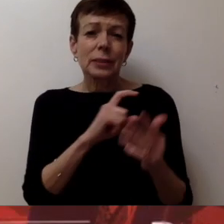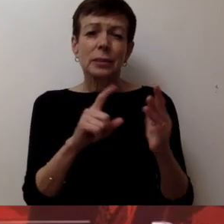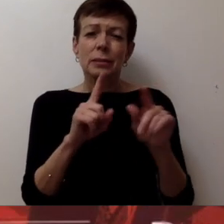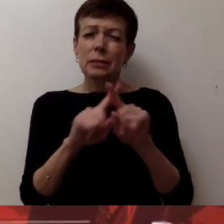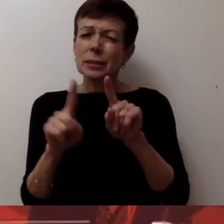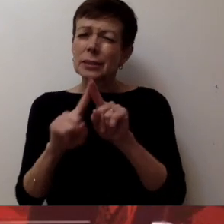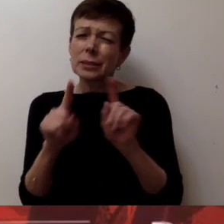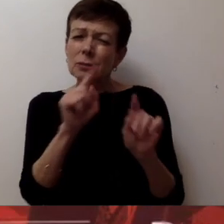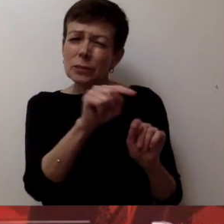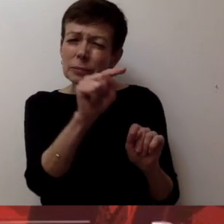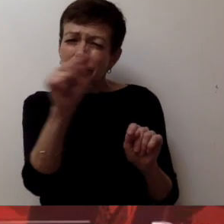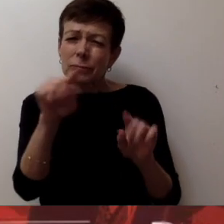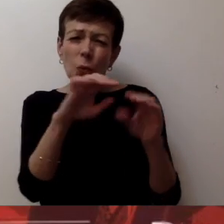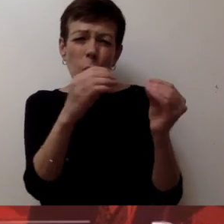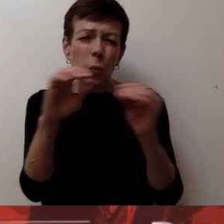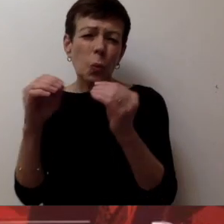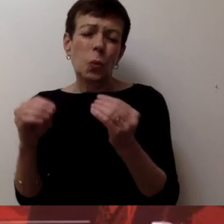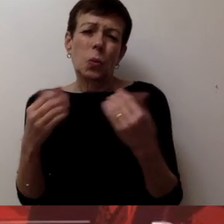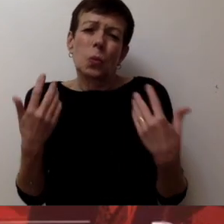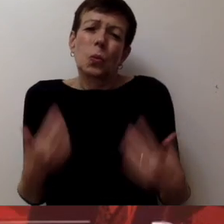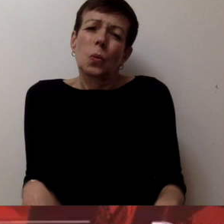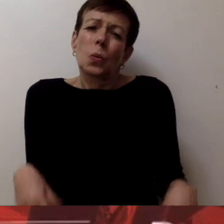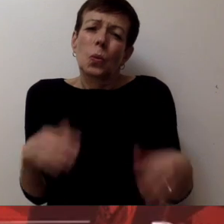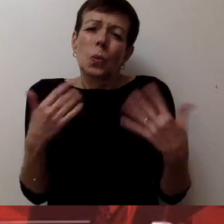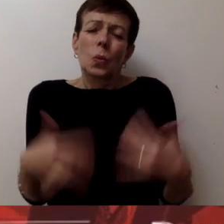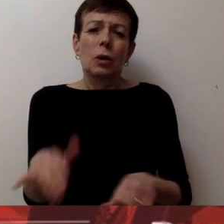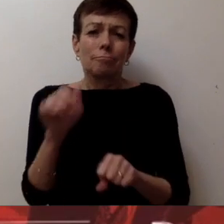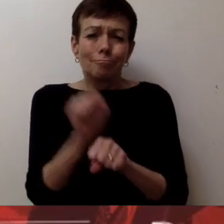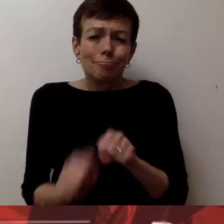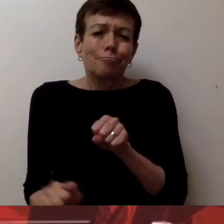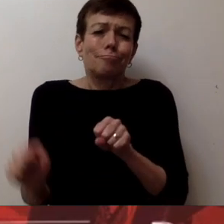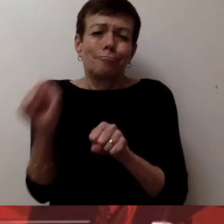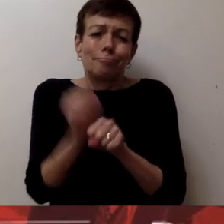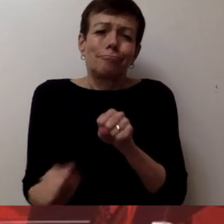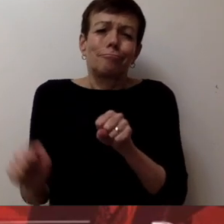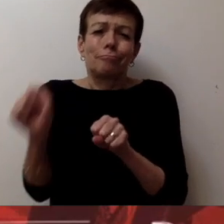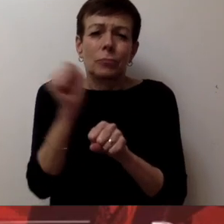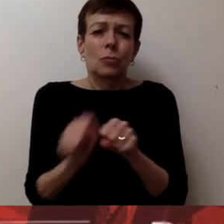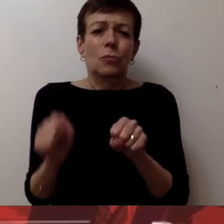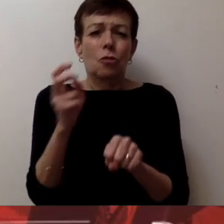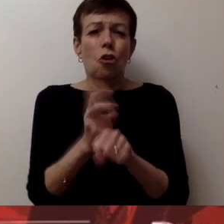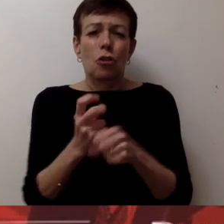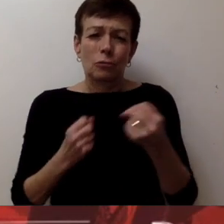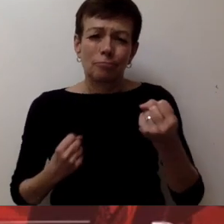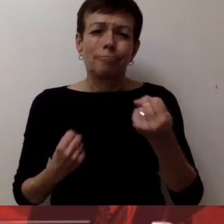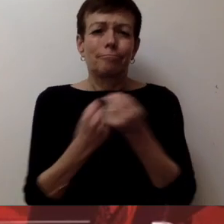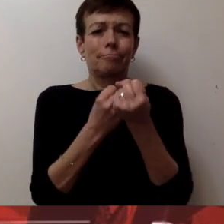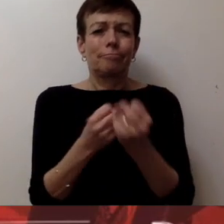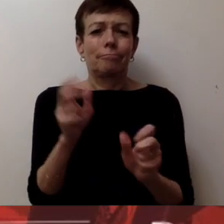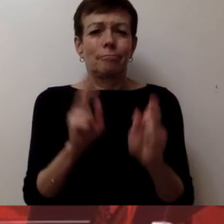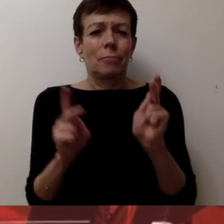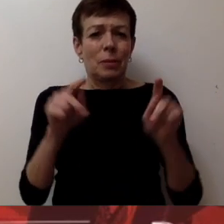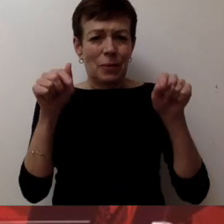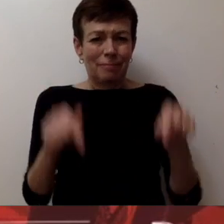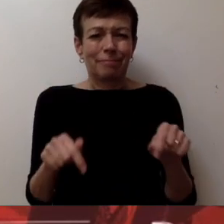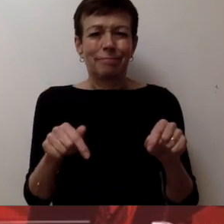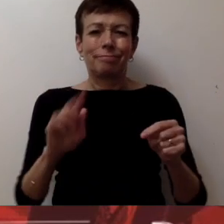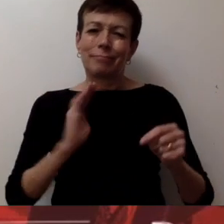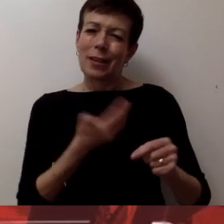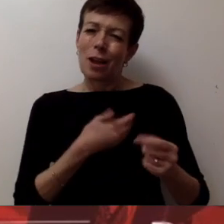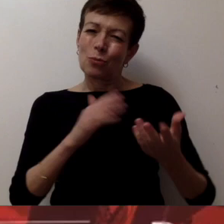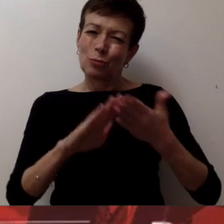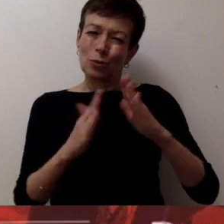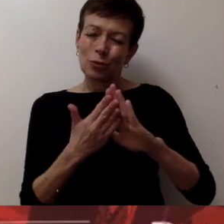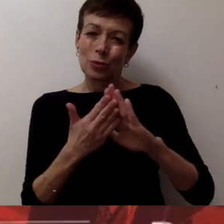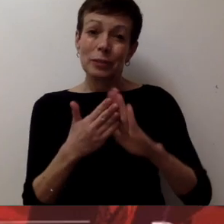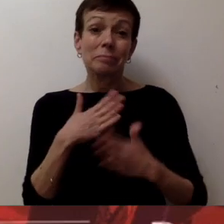and agencies who are doing an incredible job of ensuring the well-being of the people of our community. We invite